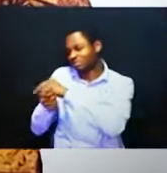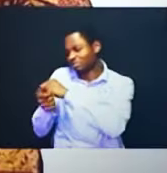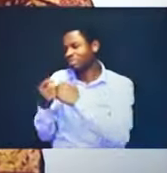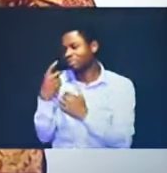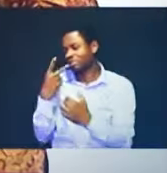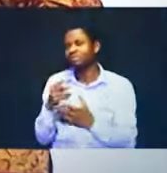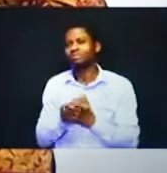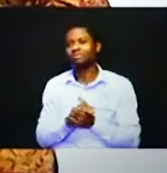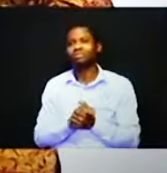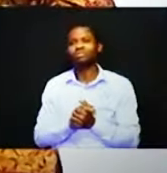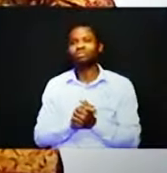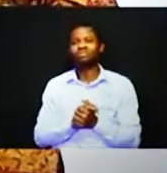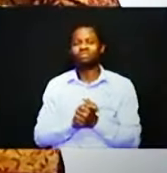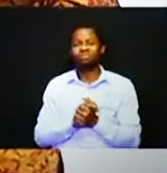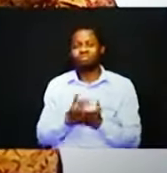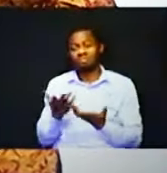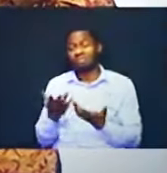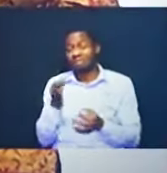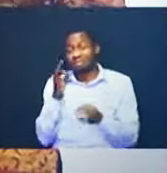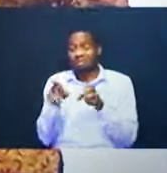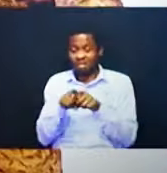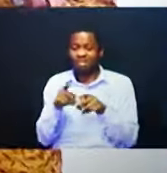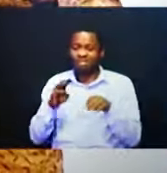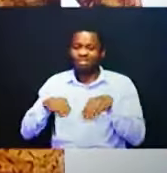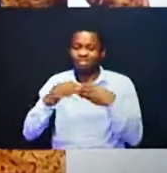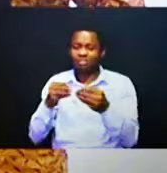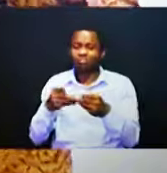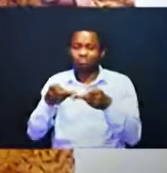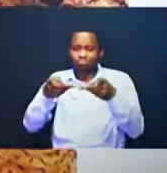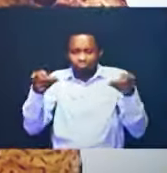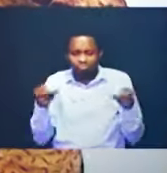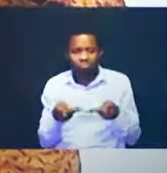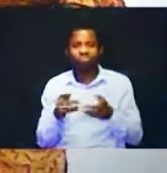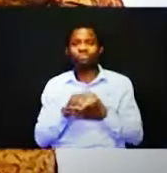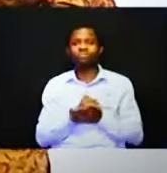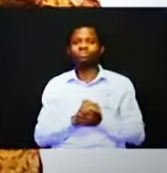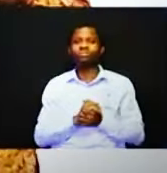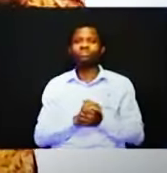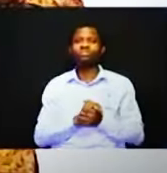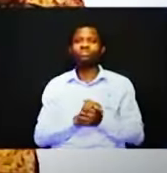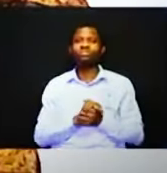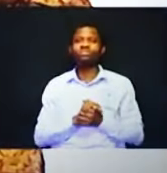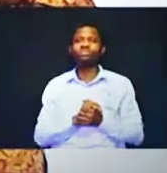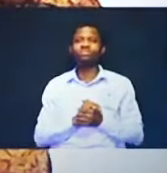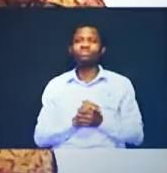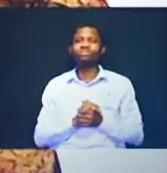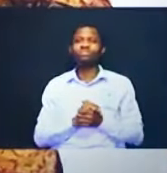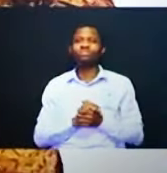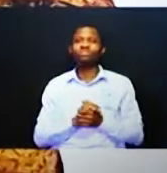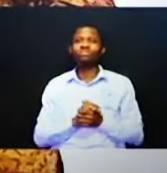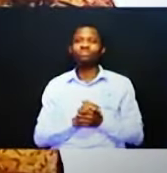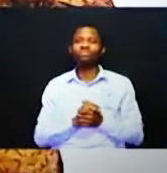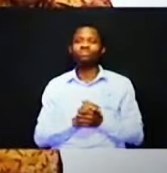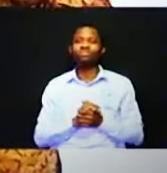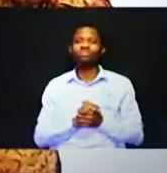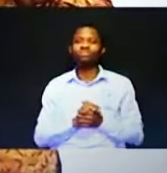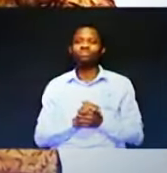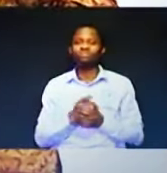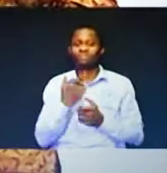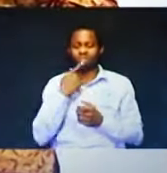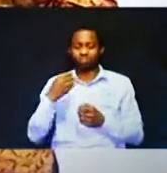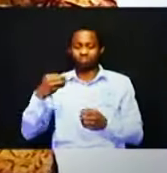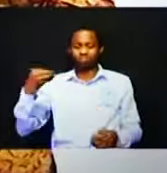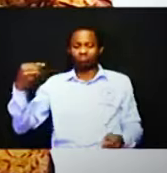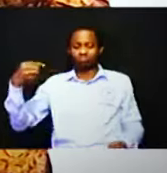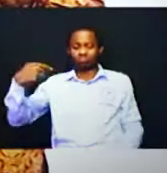like, even give him some position. O de bo modin ape di bre bi fa ne che ho. O be hu. Say I'm Haman. Hwe obe chira o